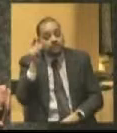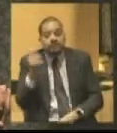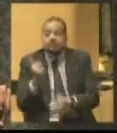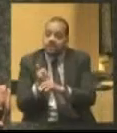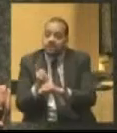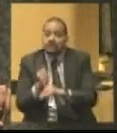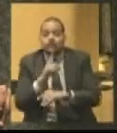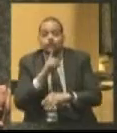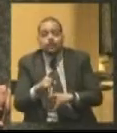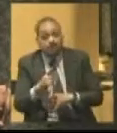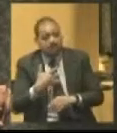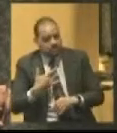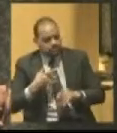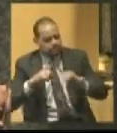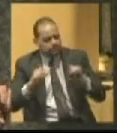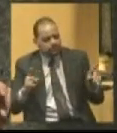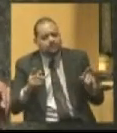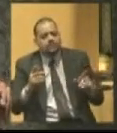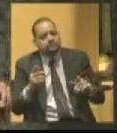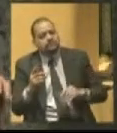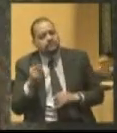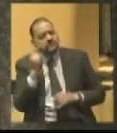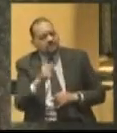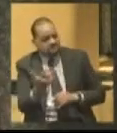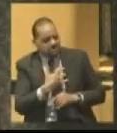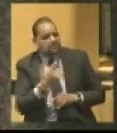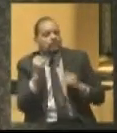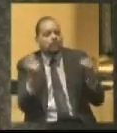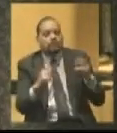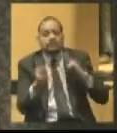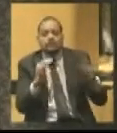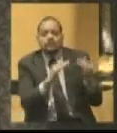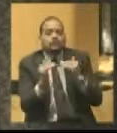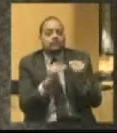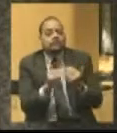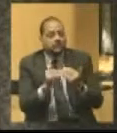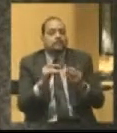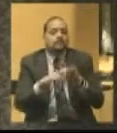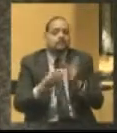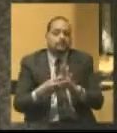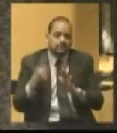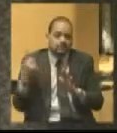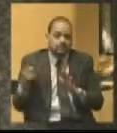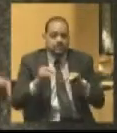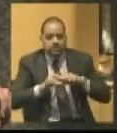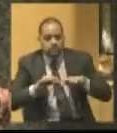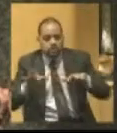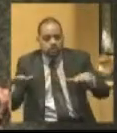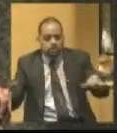19th century radicals, exemplars of that impressive wave of bourgeois revolutions that spread across the Atlantic